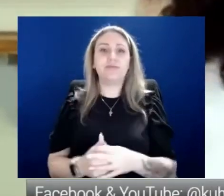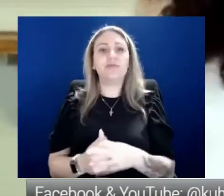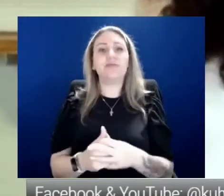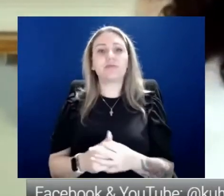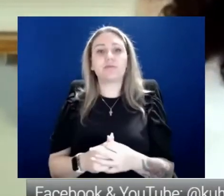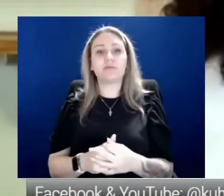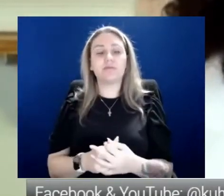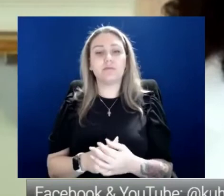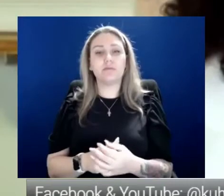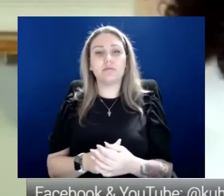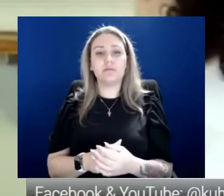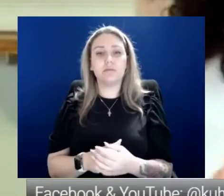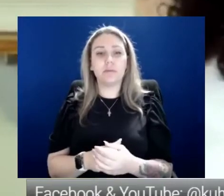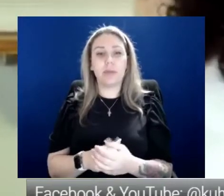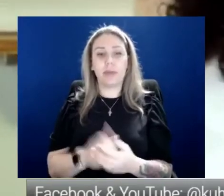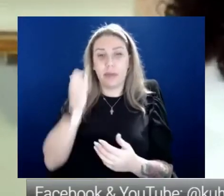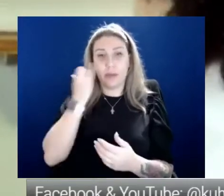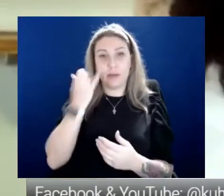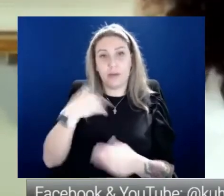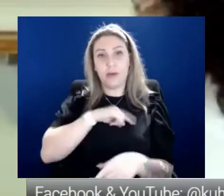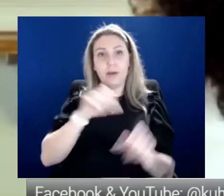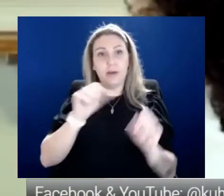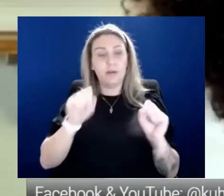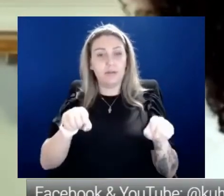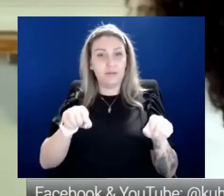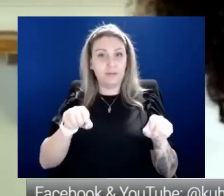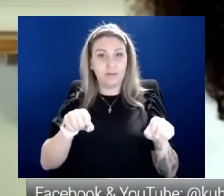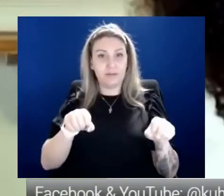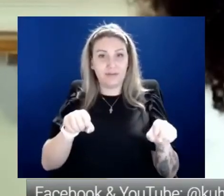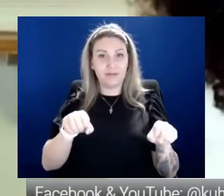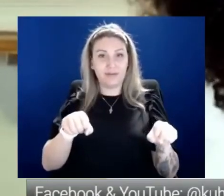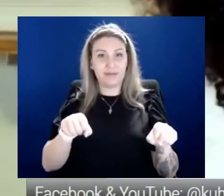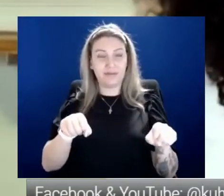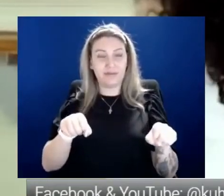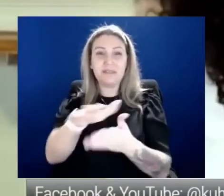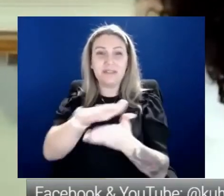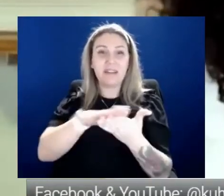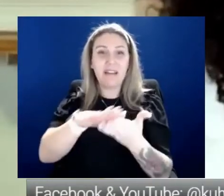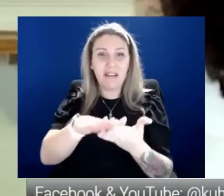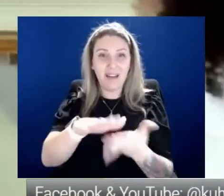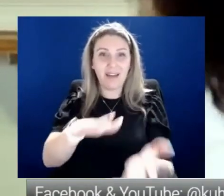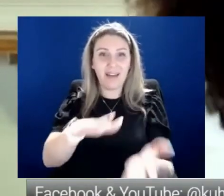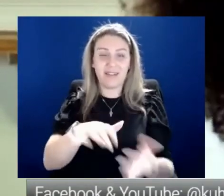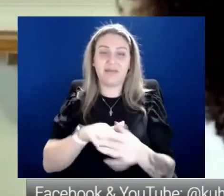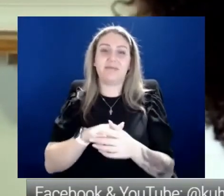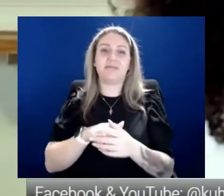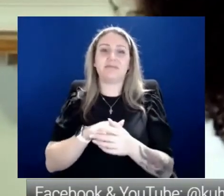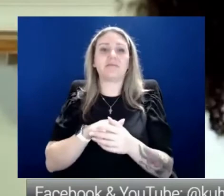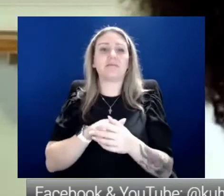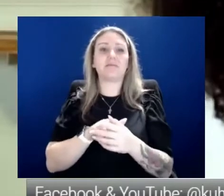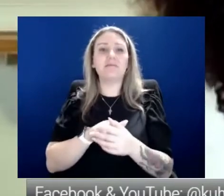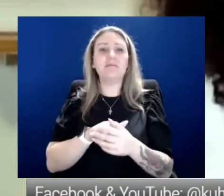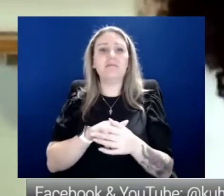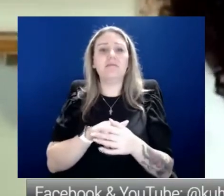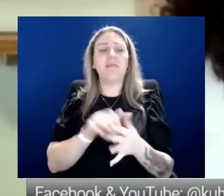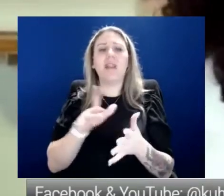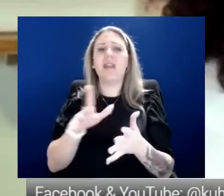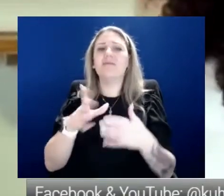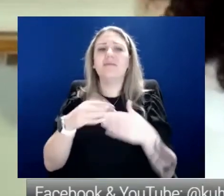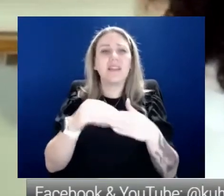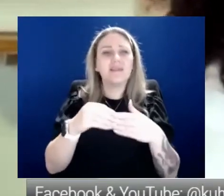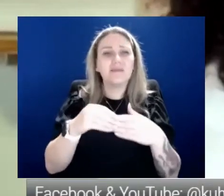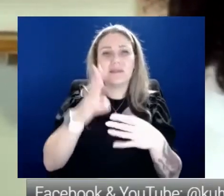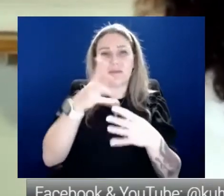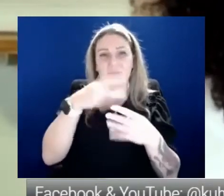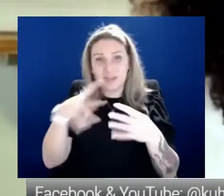can extend a word of kindness, if we can extend flexibility in schedules, we can